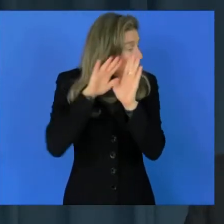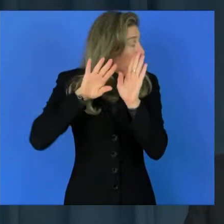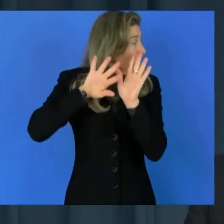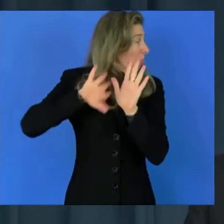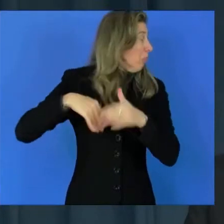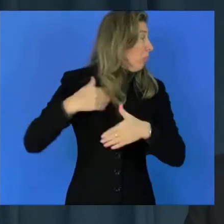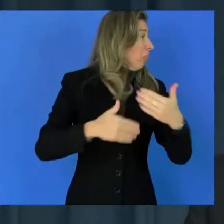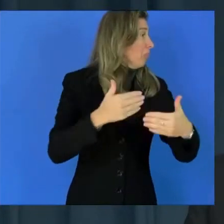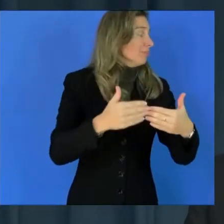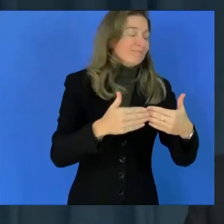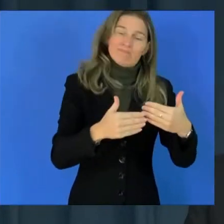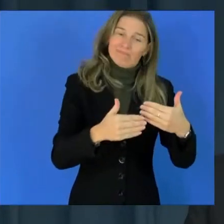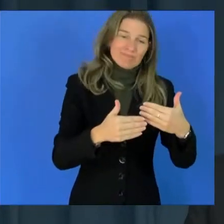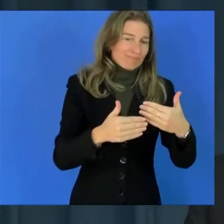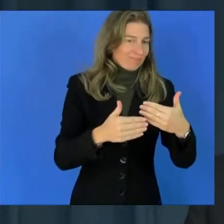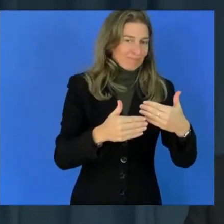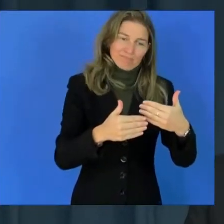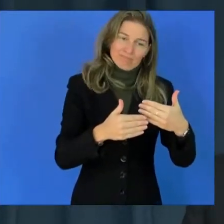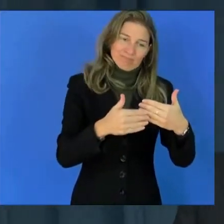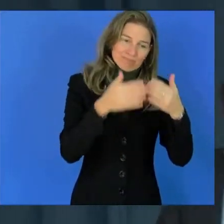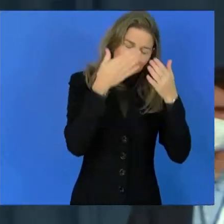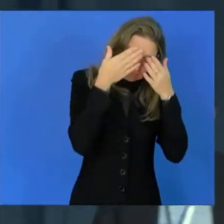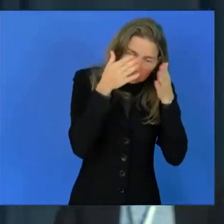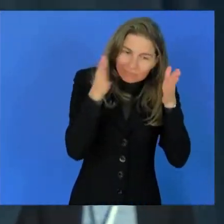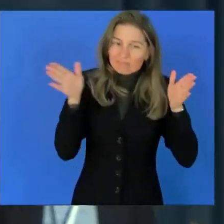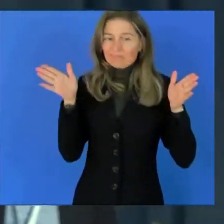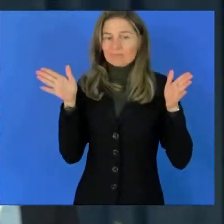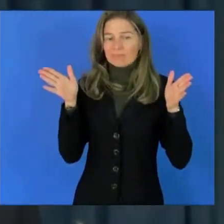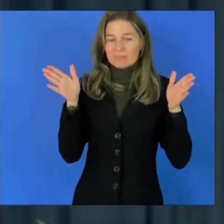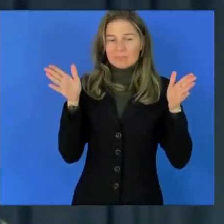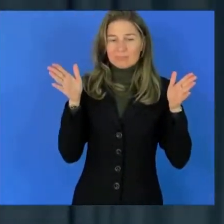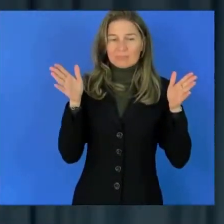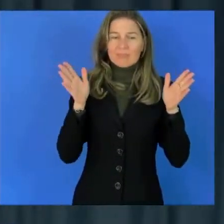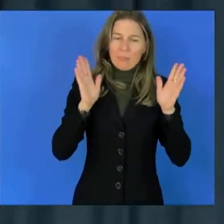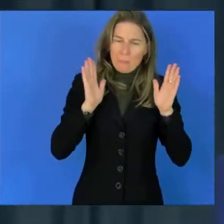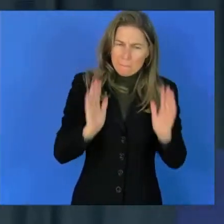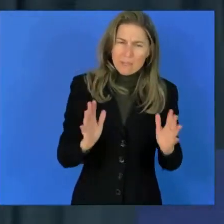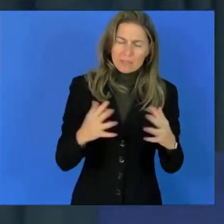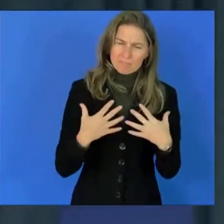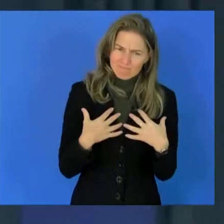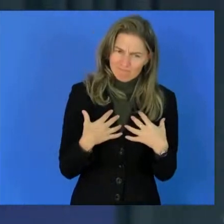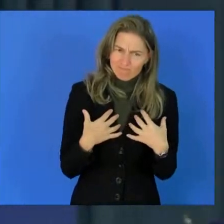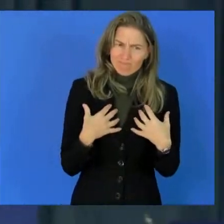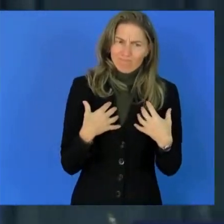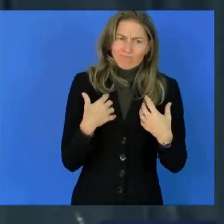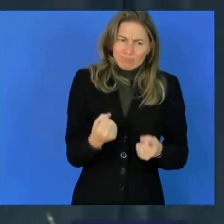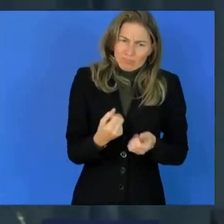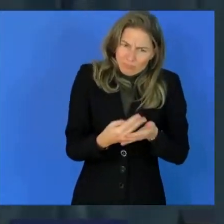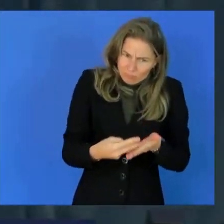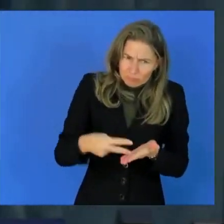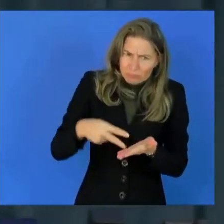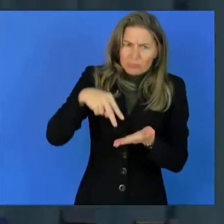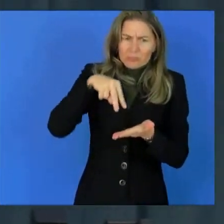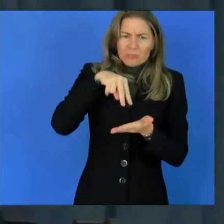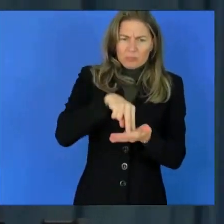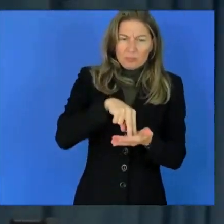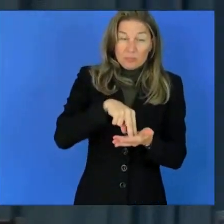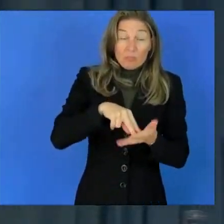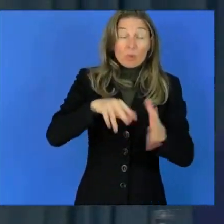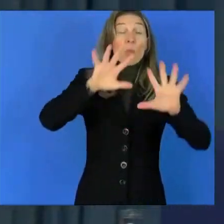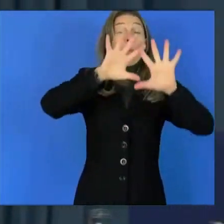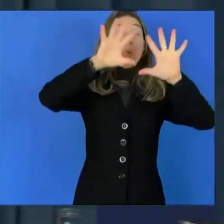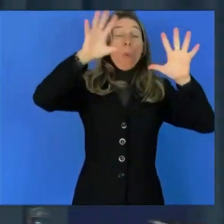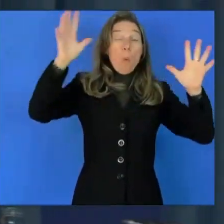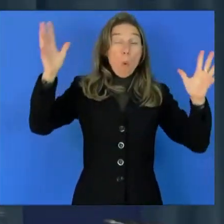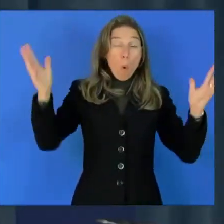recover in an inclusive way when all truly means all. Not a little